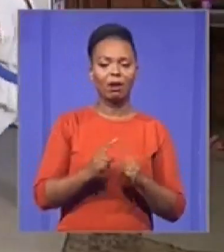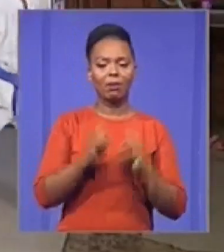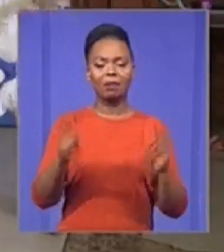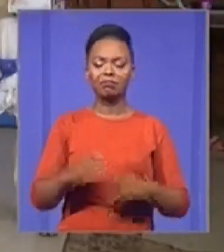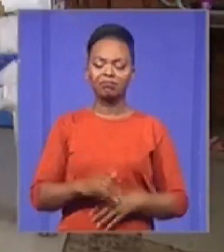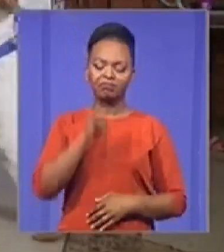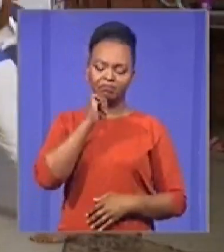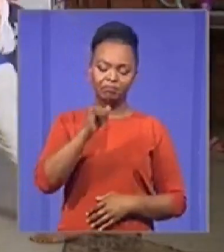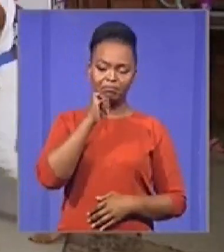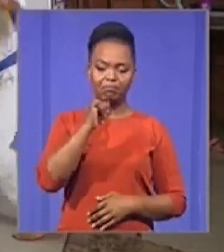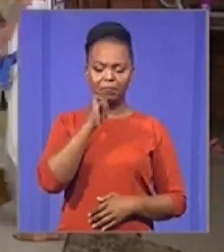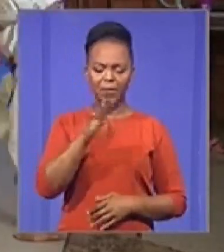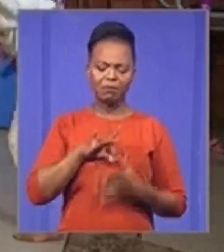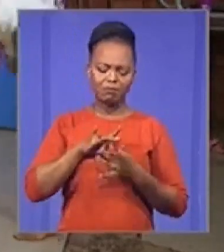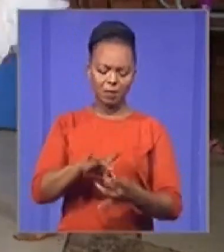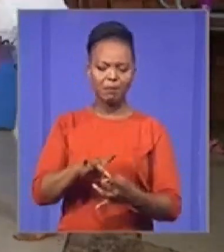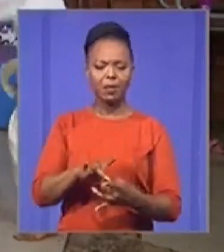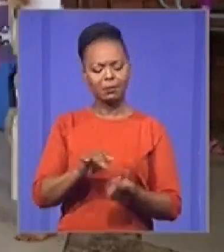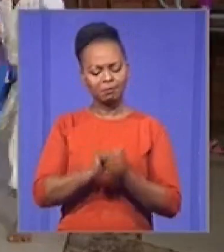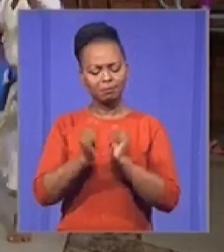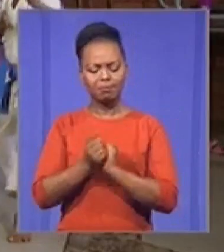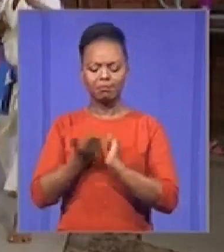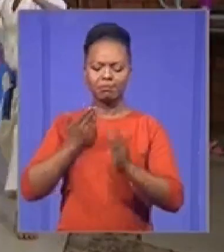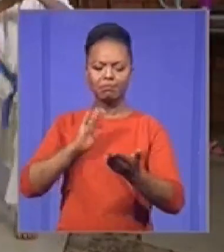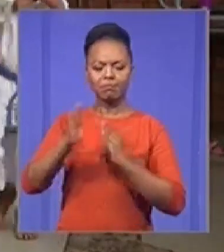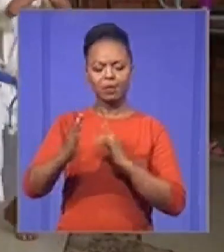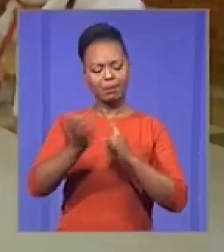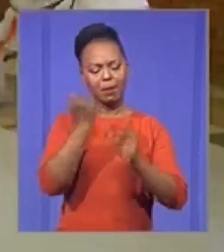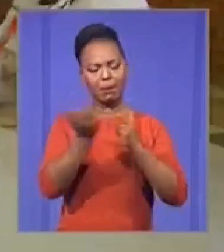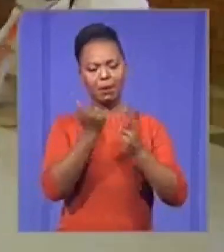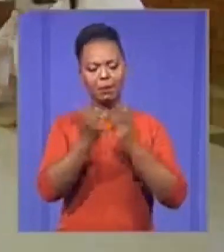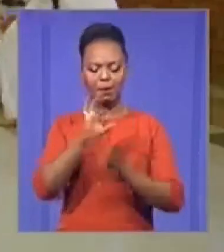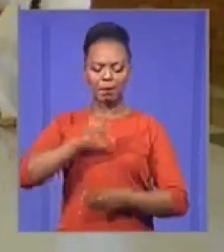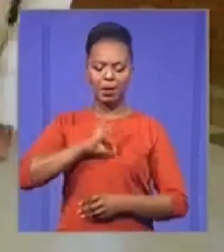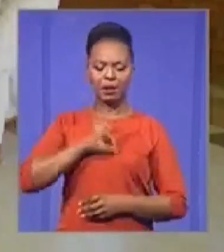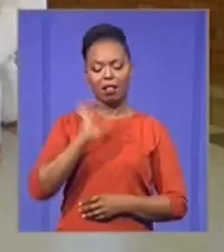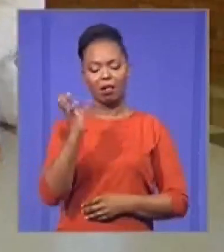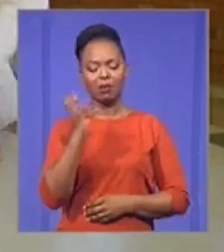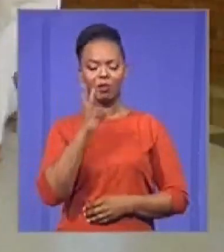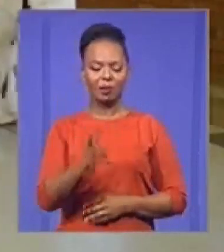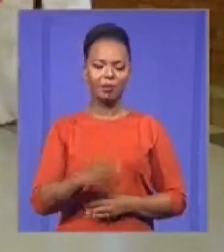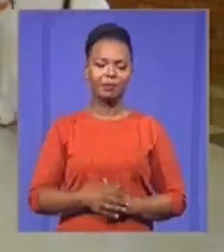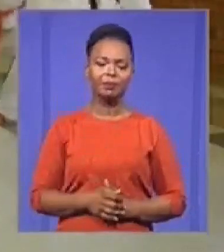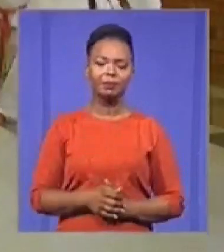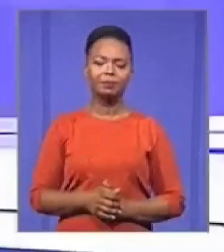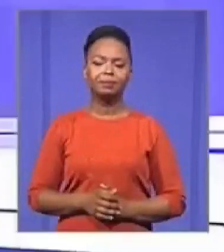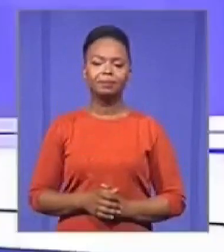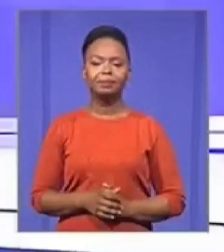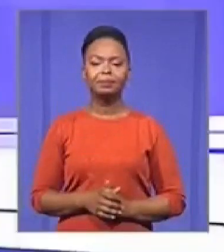ha boitelo ba bona papading ena bo tlo ba thusa ho hapa dimedale tsa Gauteng.